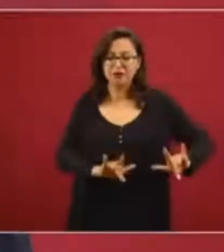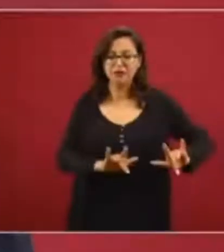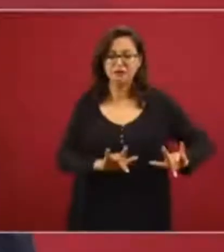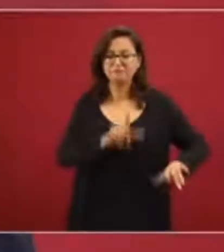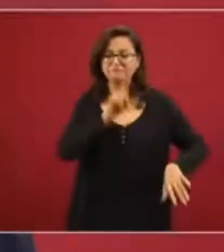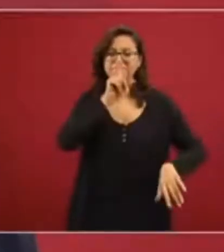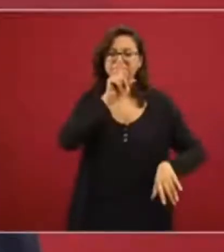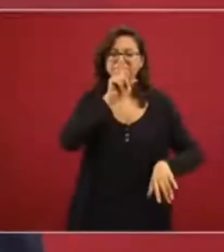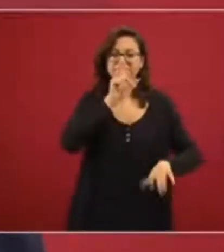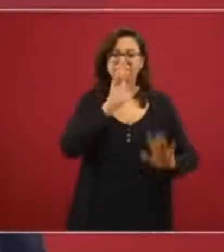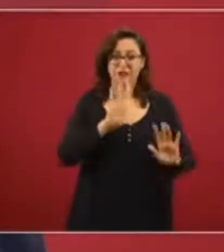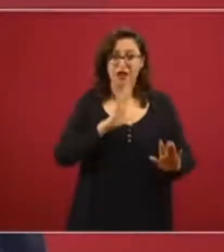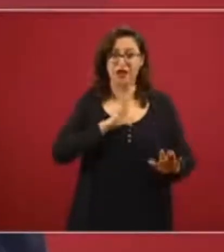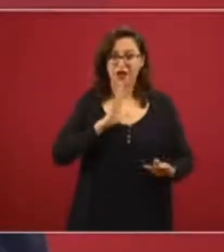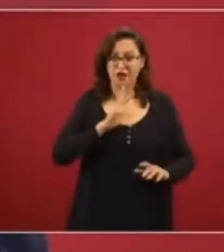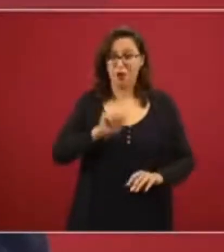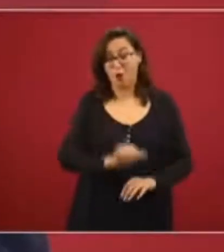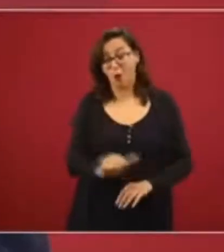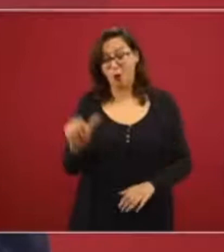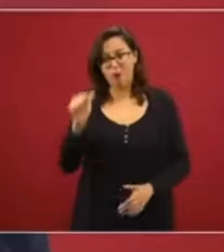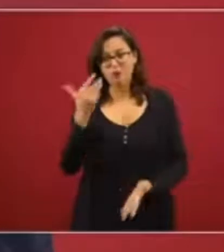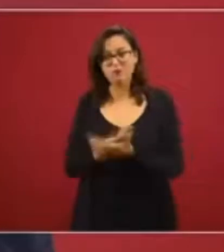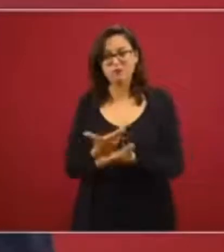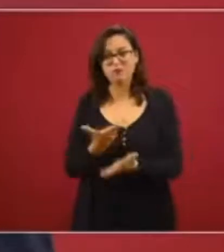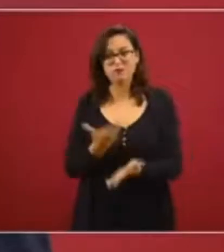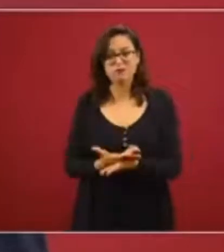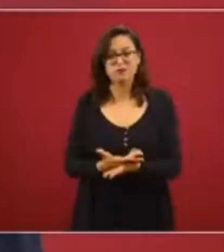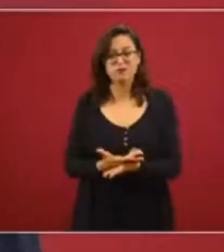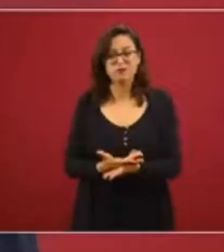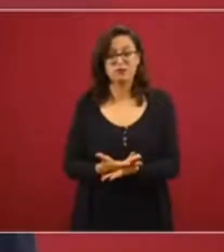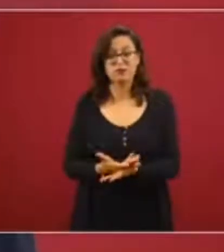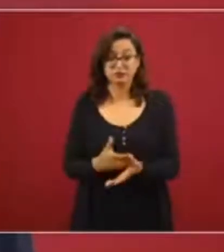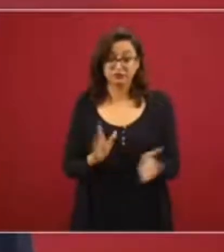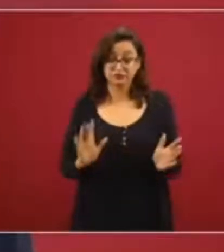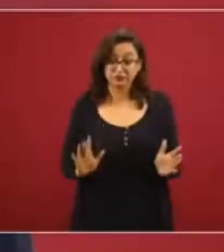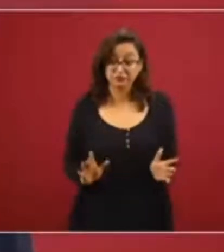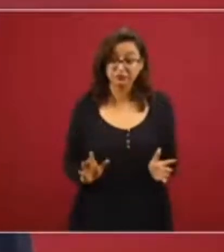o eso es lo que se entiende, or at least that's what we Sino- understand,